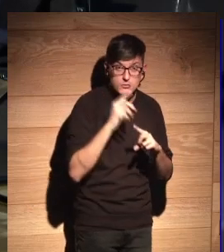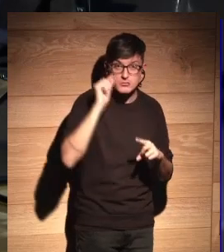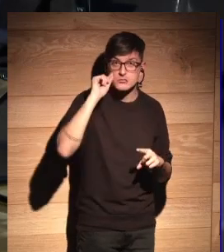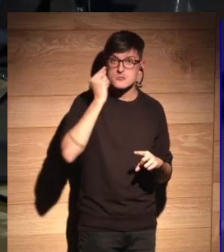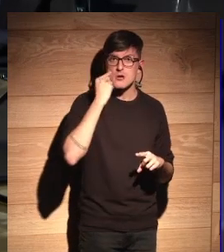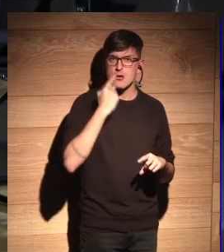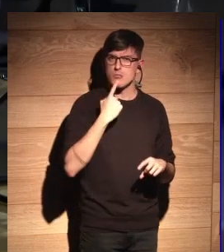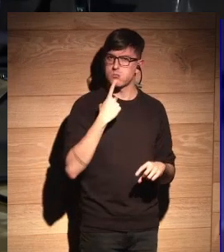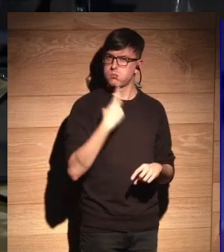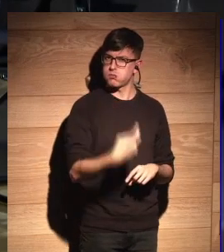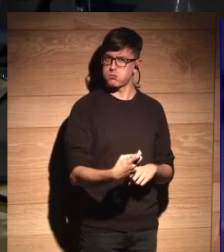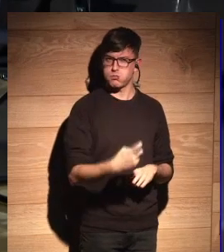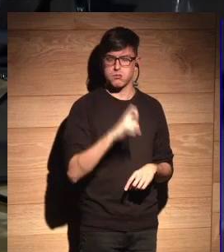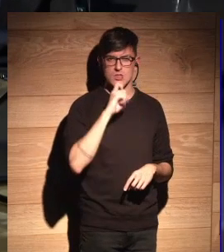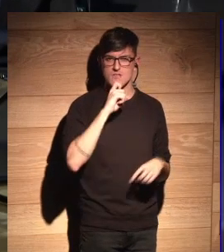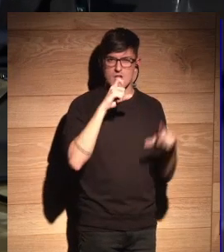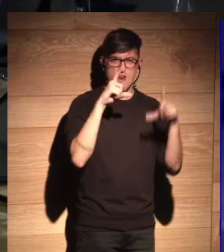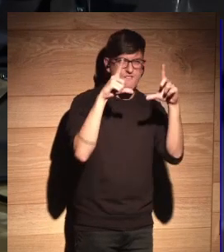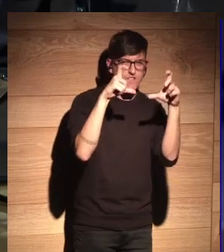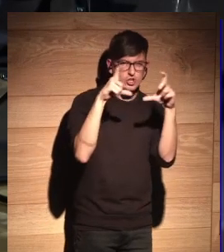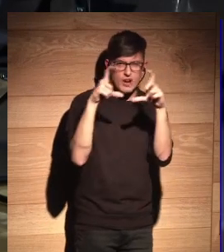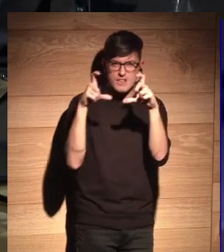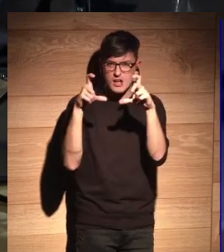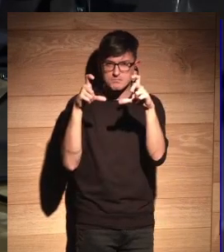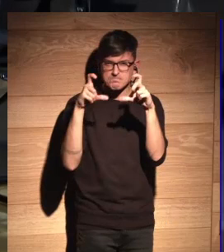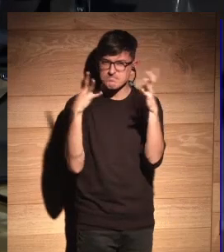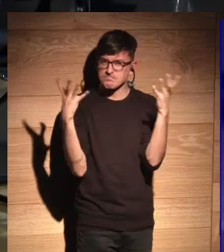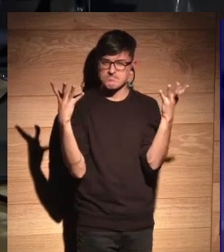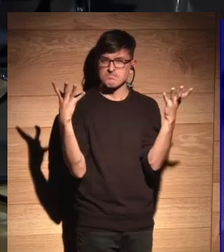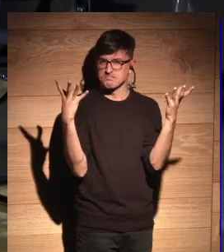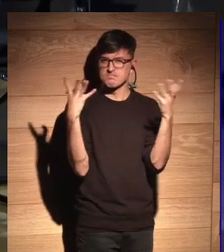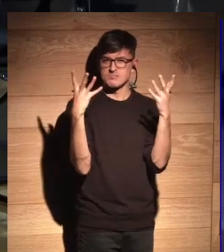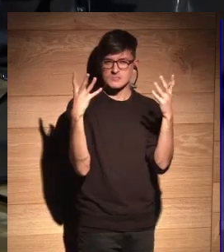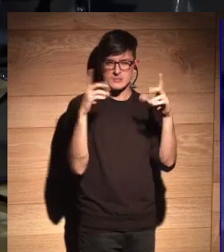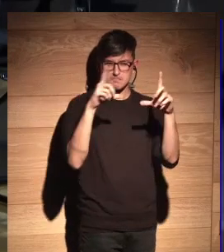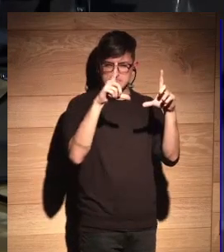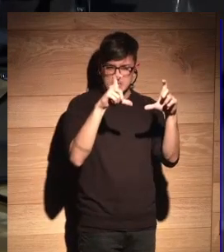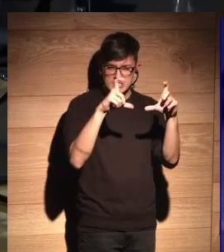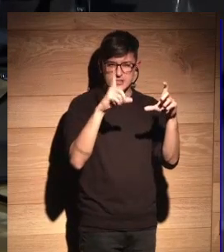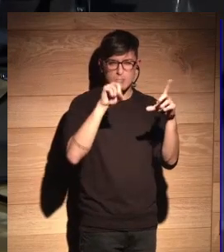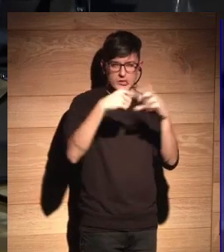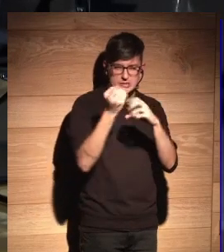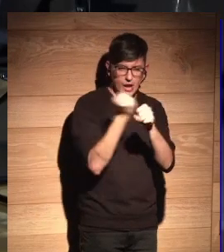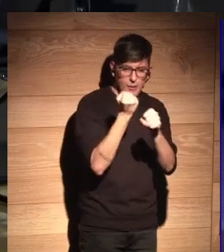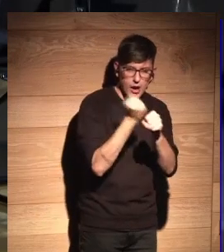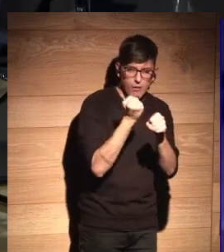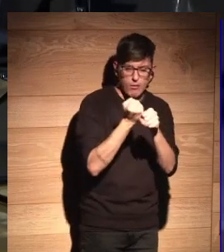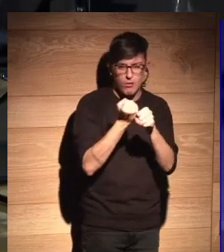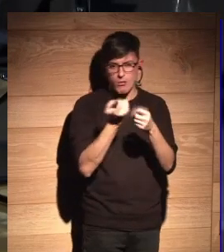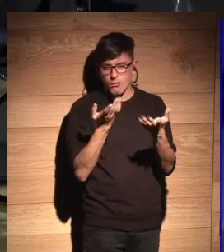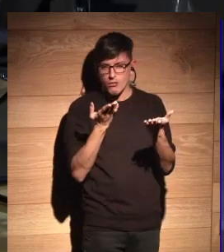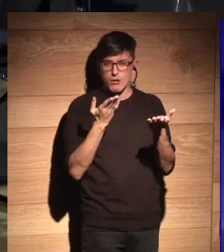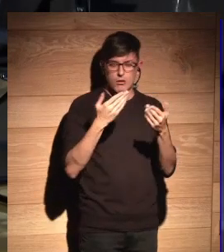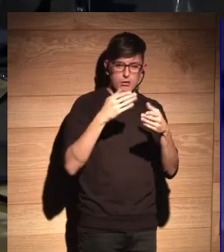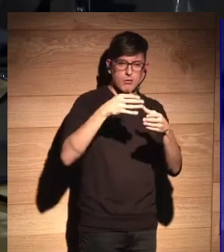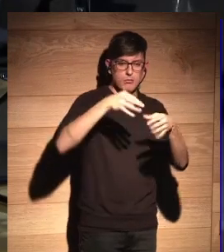photographing and not seeing your work, because everything had to be sent back to be processed at Kodak. So I couldn't